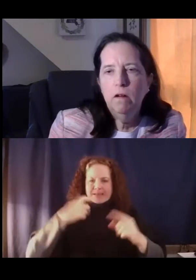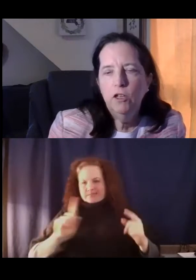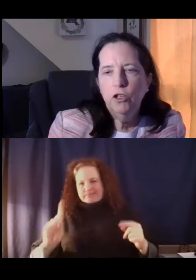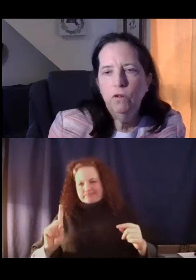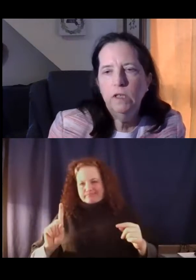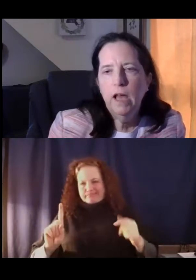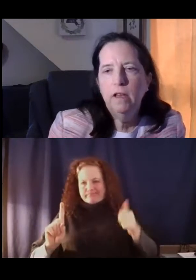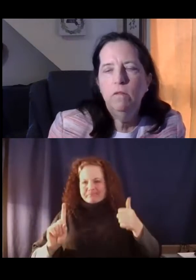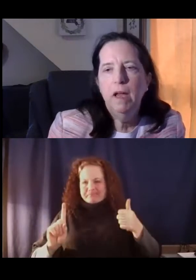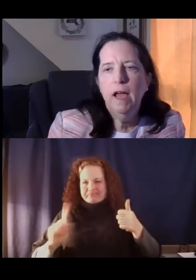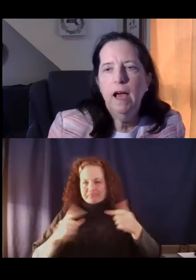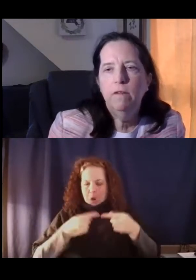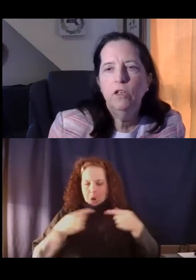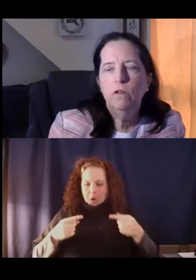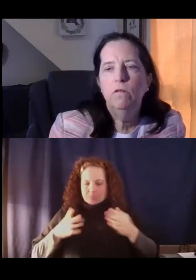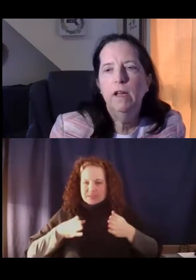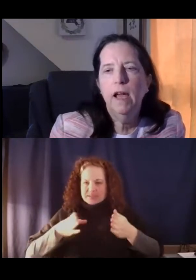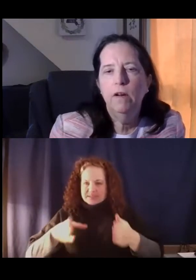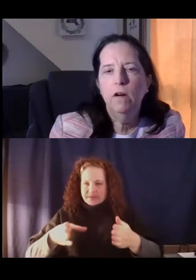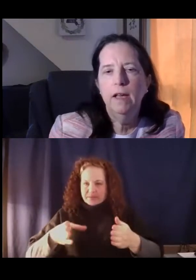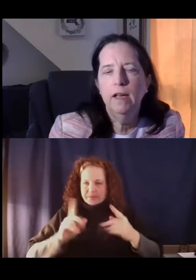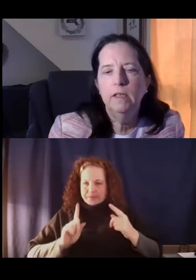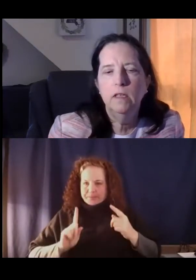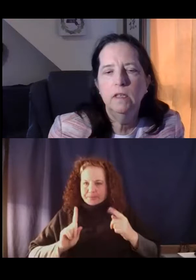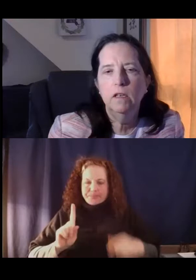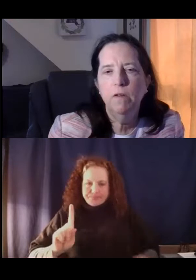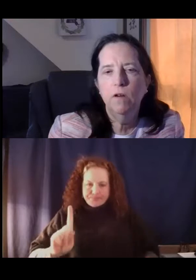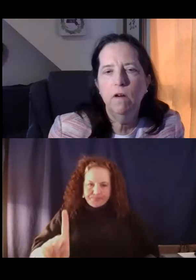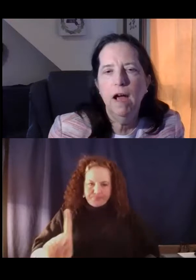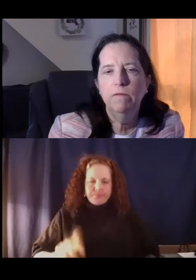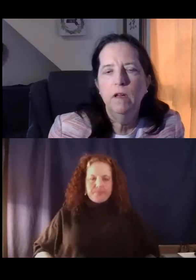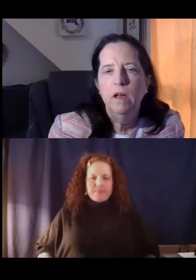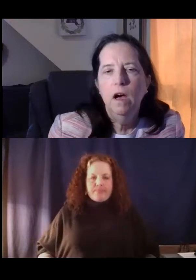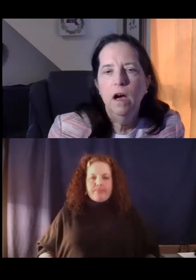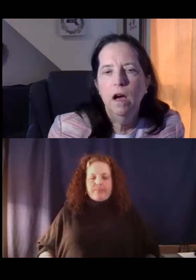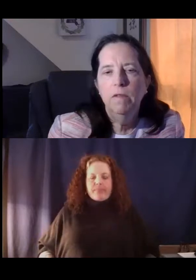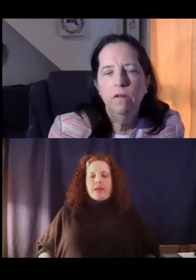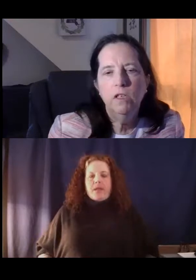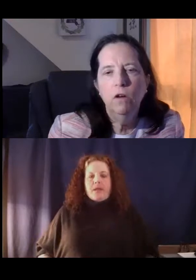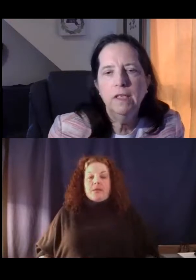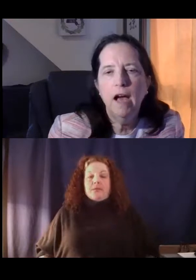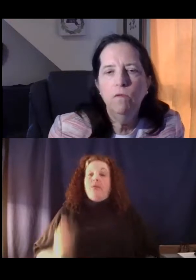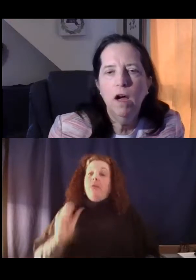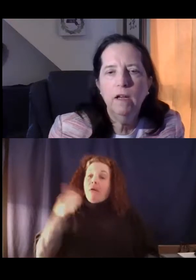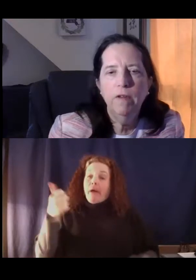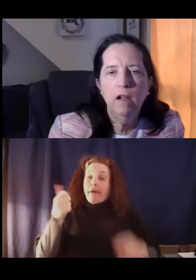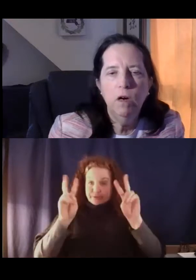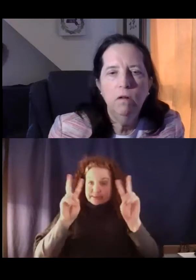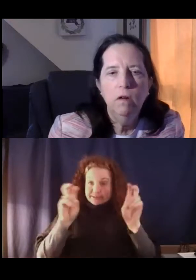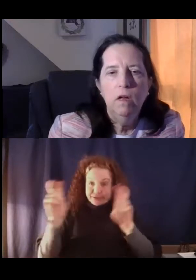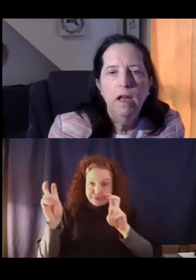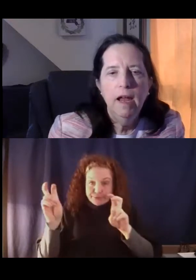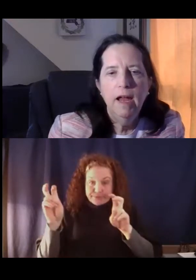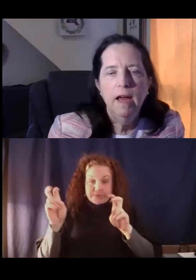Other issues that you may have to encounter is, this is a photograph of, there is no sidewalk